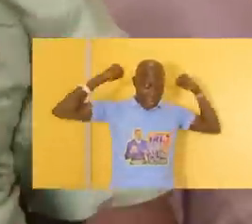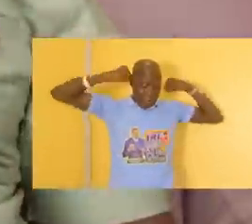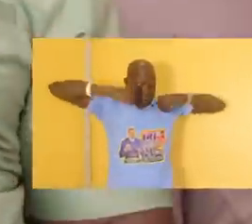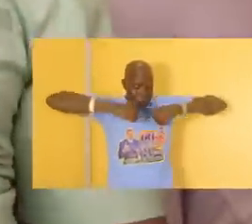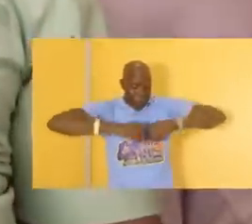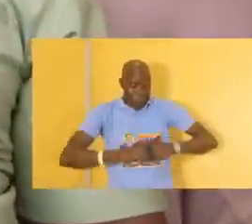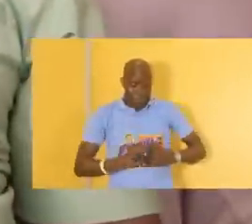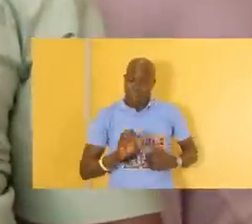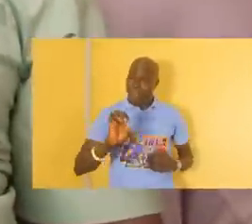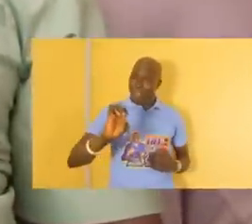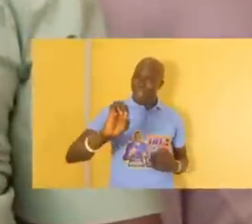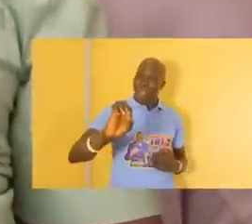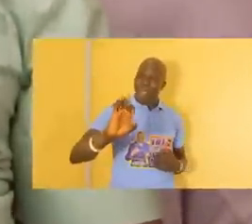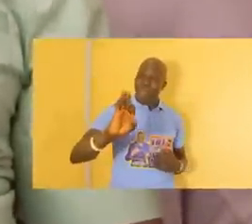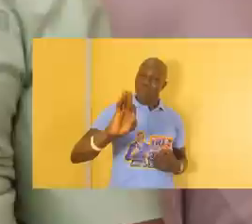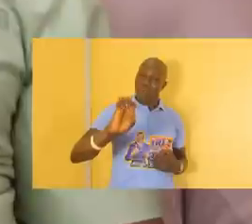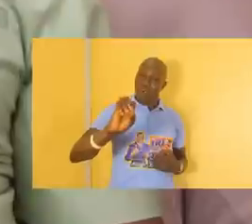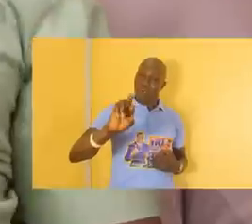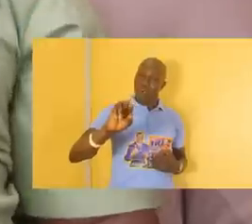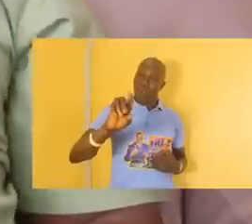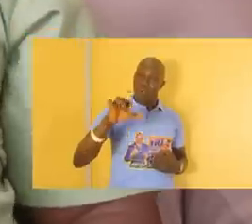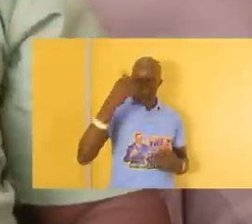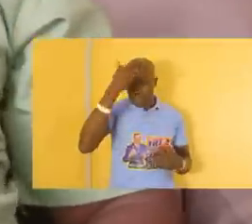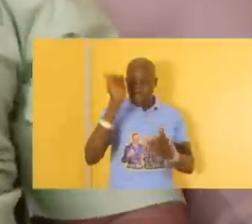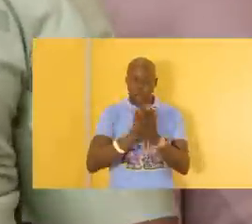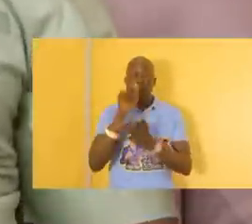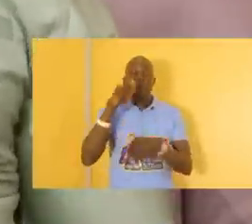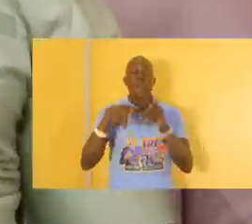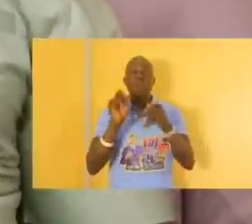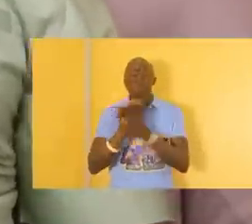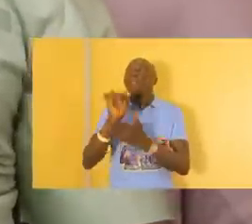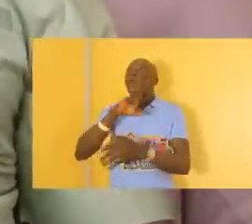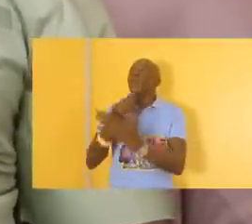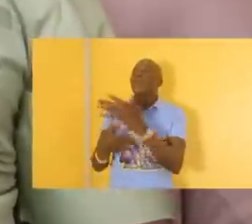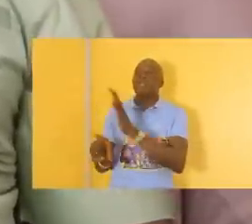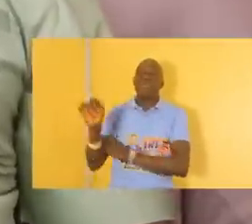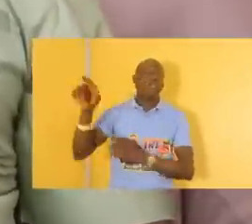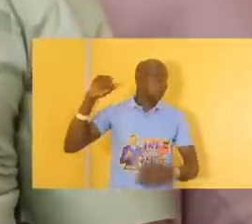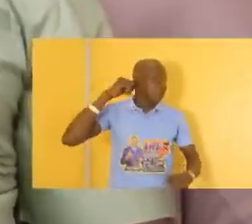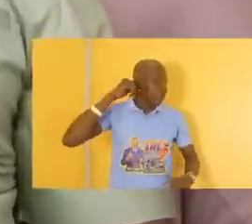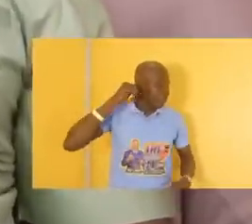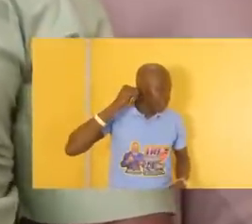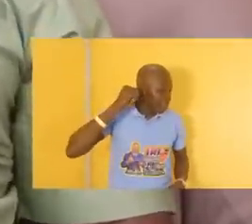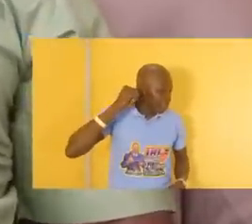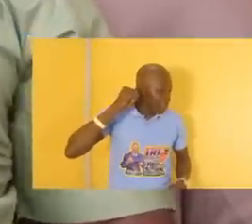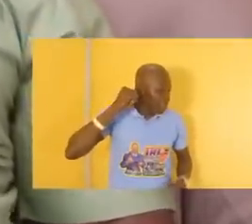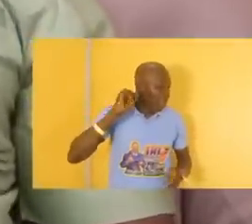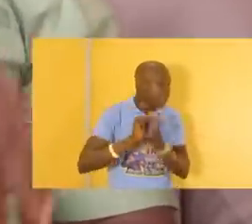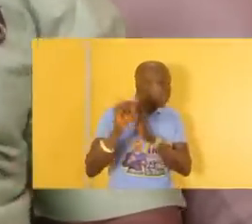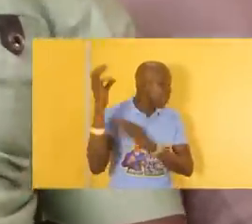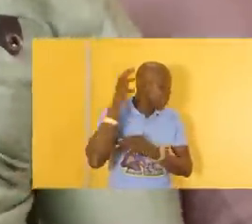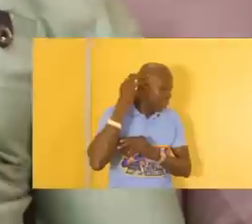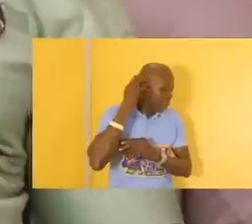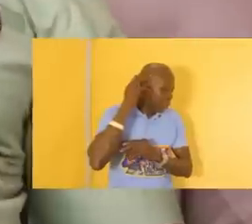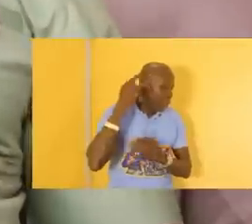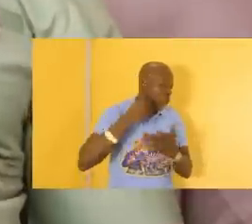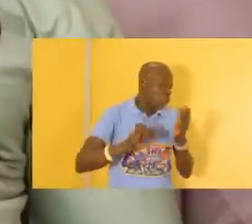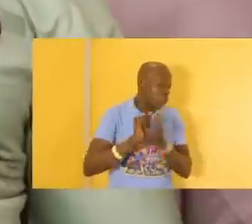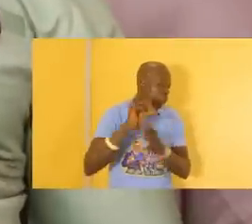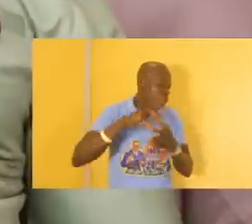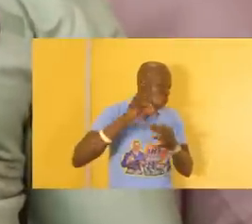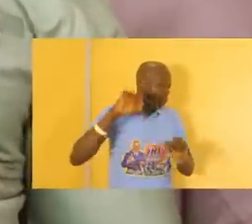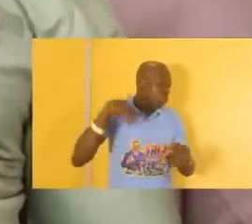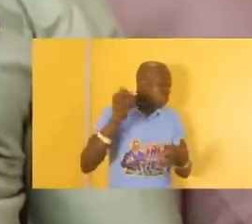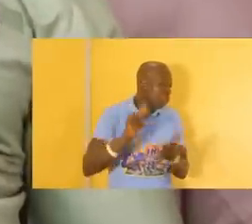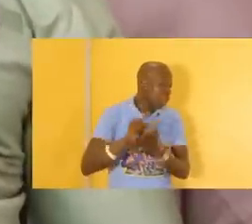your effort because of the people. Thus says the Lord. Whatever that happens, what